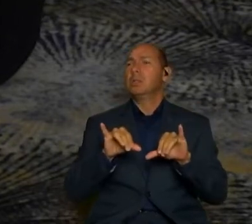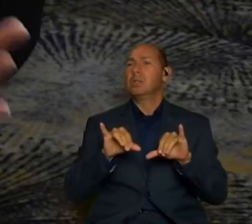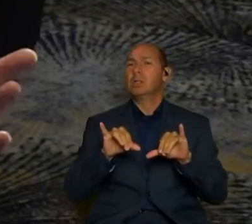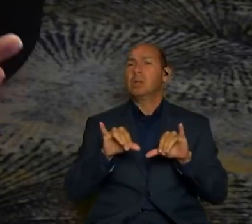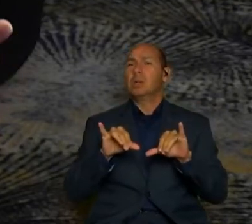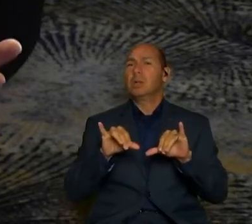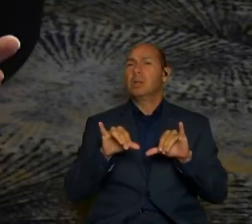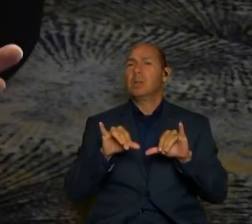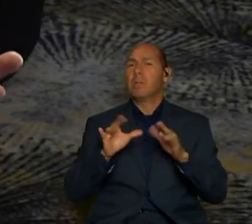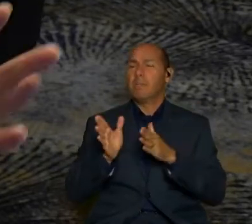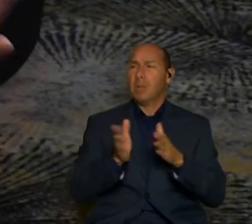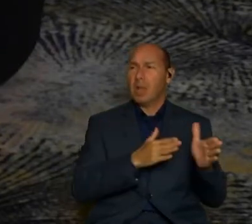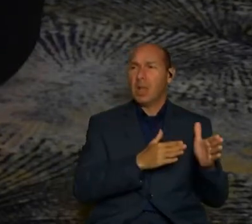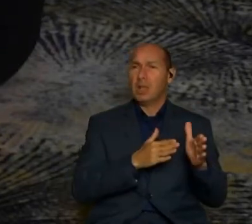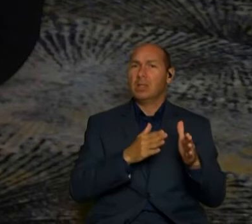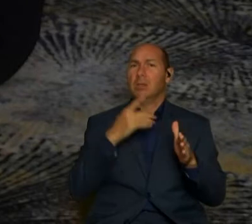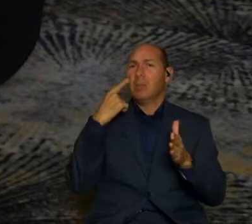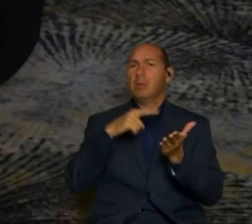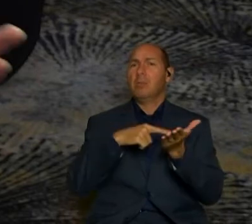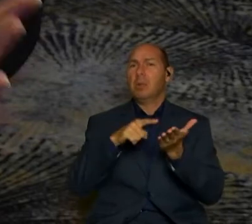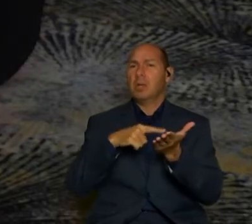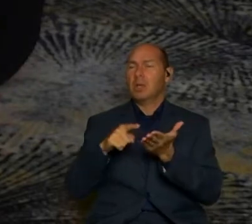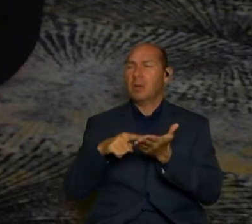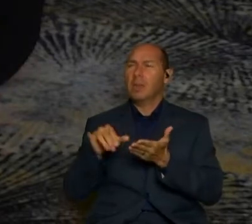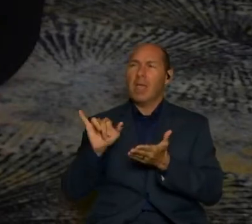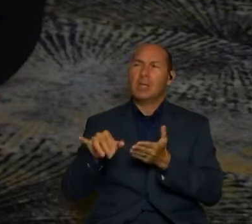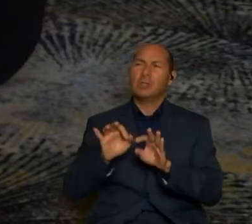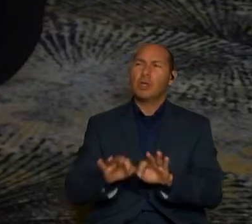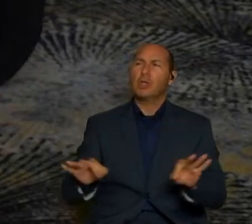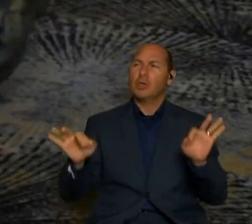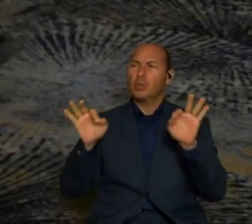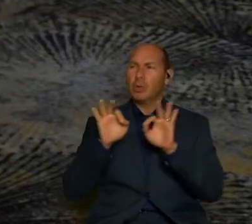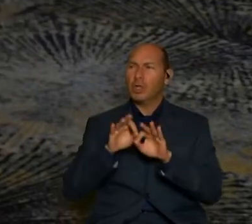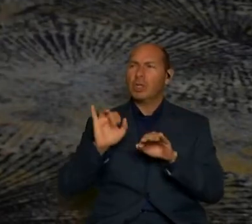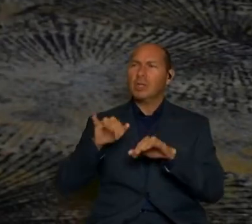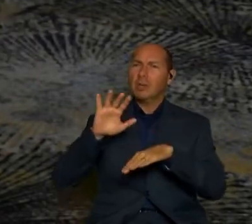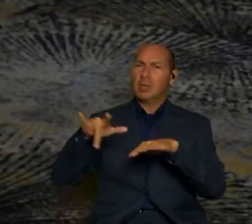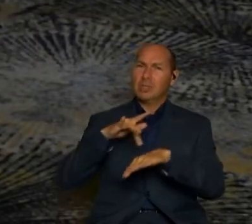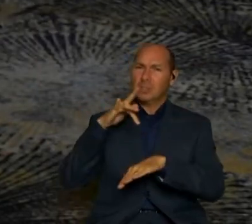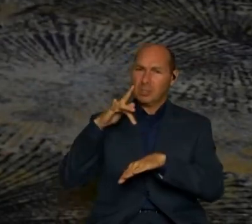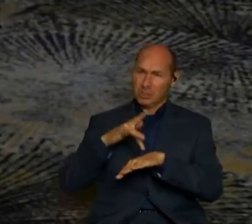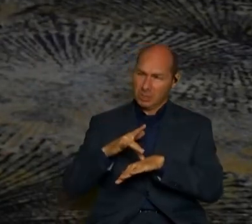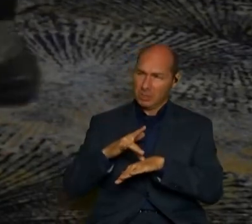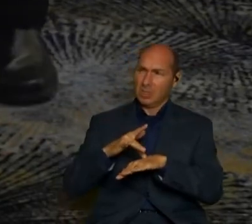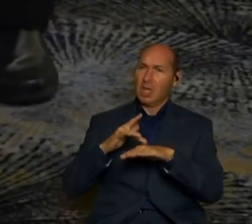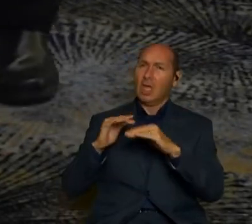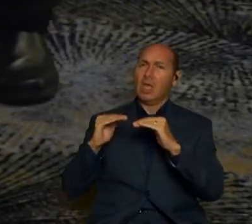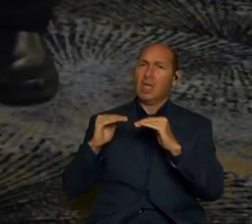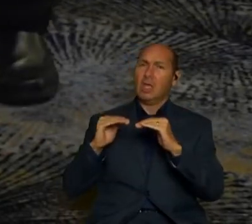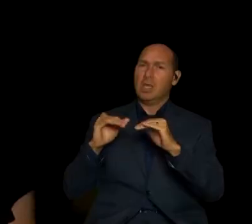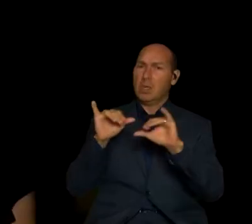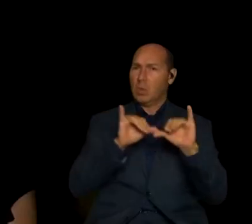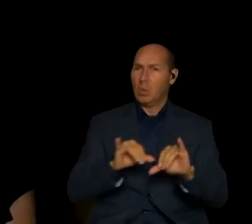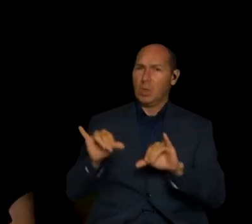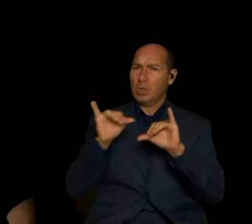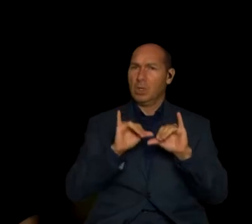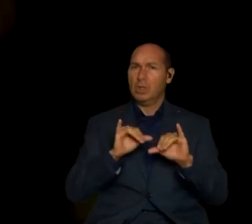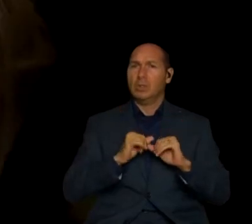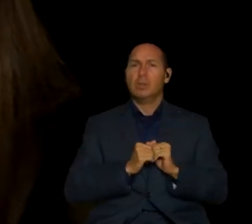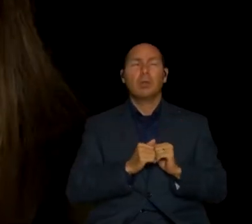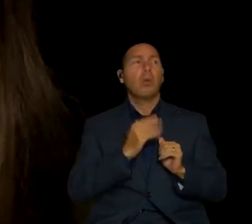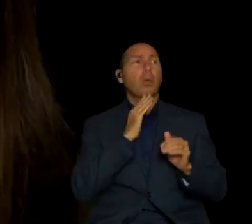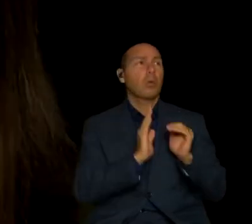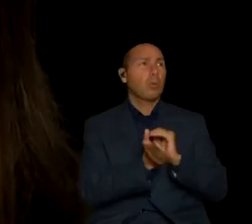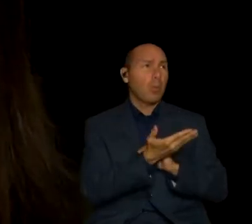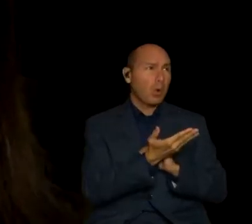Why was it so important to centralize and unify pay in the government of Puerto Rico? Good morning, Arnaldo. Good